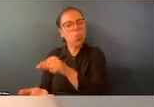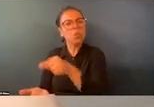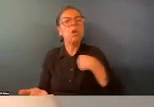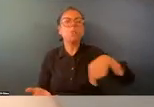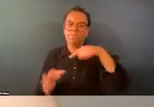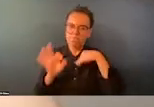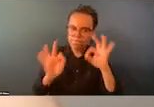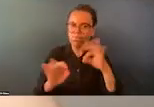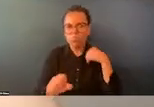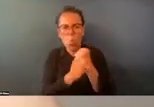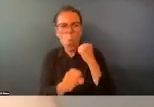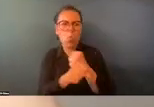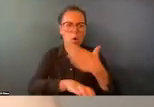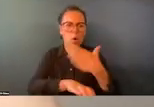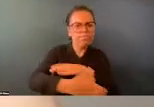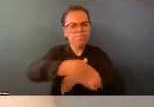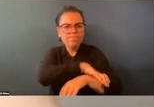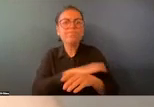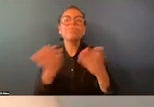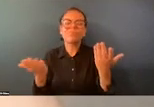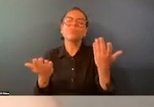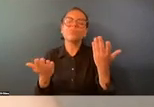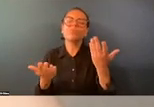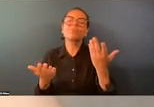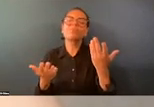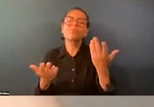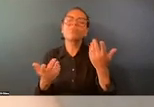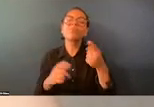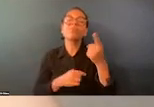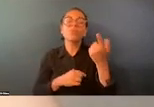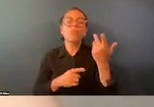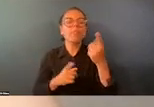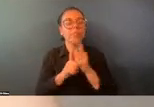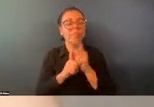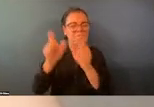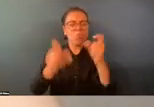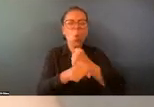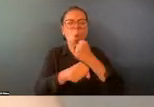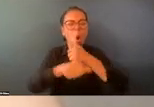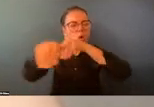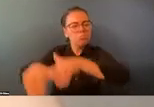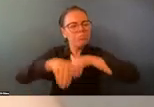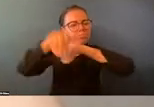in cold months and weather related losses and damages to agriculture.